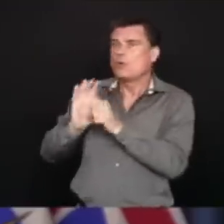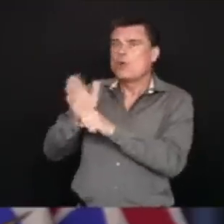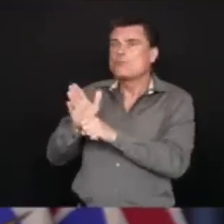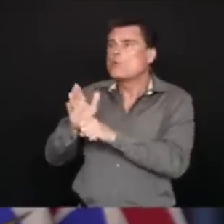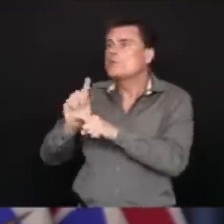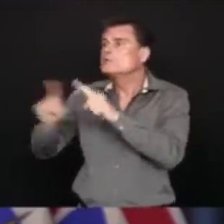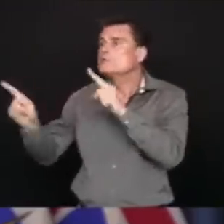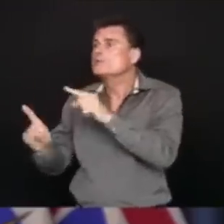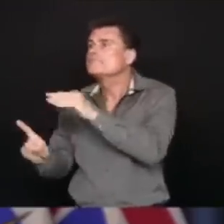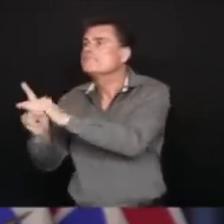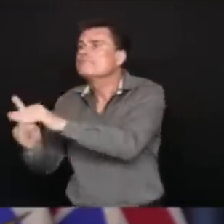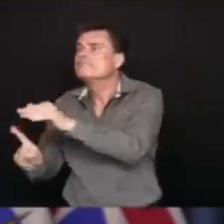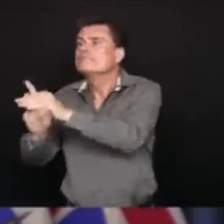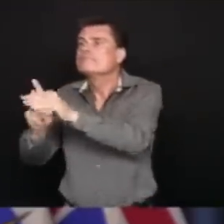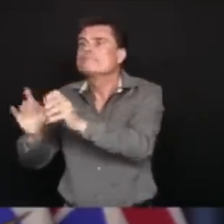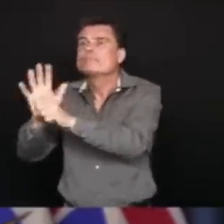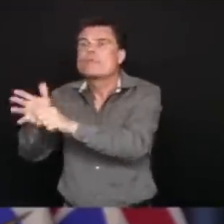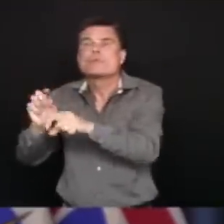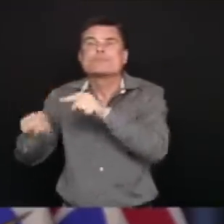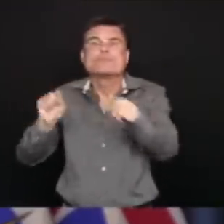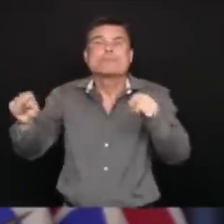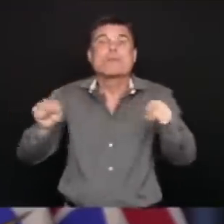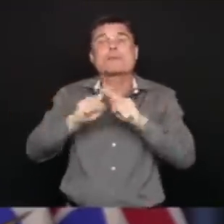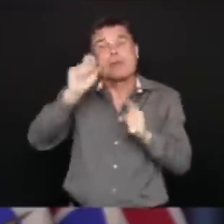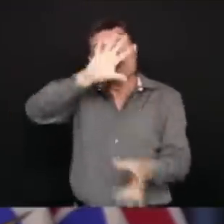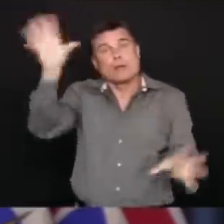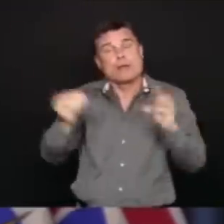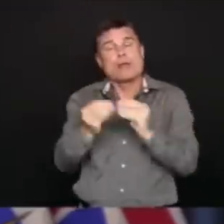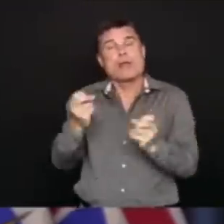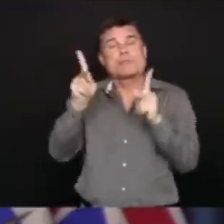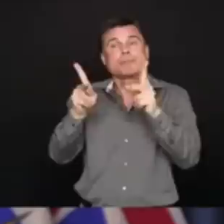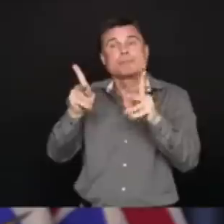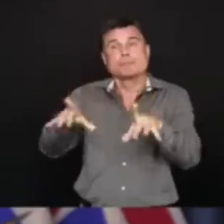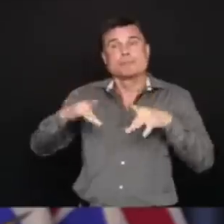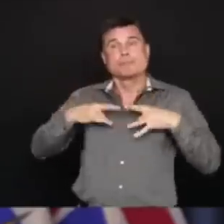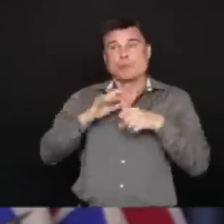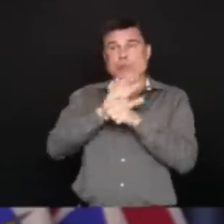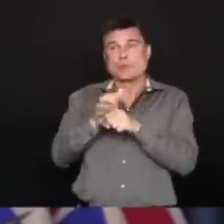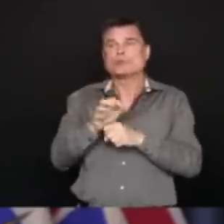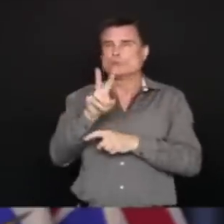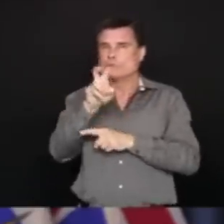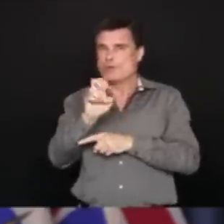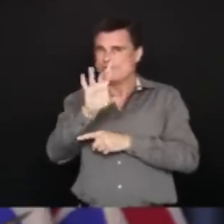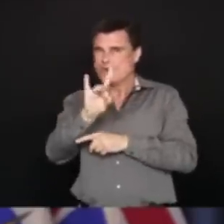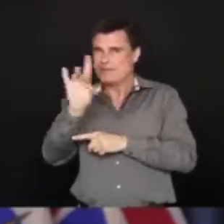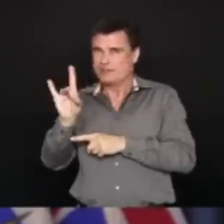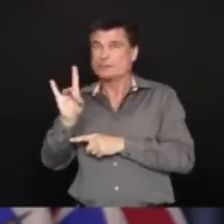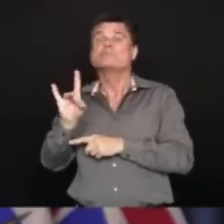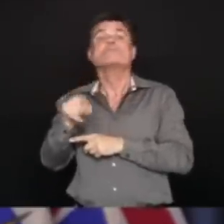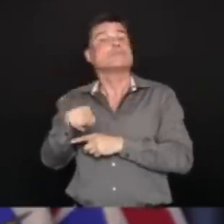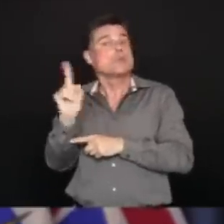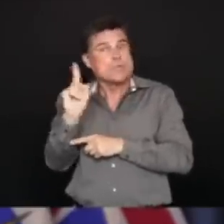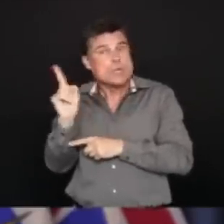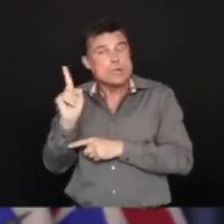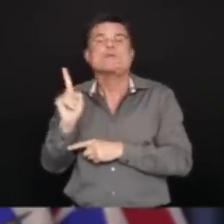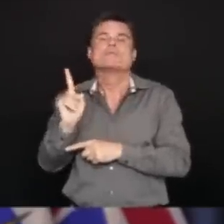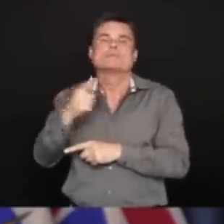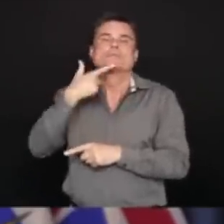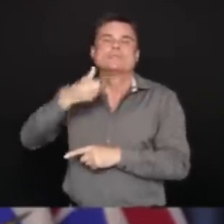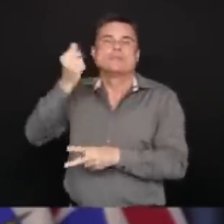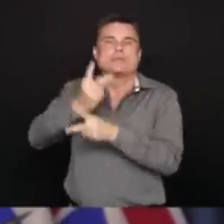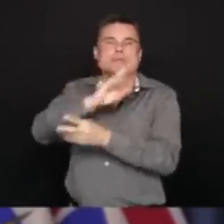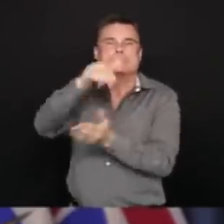people who have been affected in the long-term care or assisted living area. In addition, we have ongoing outbreaks, as you're